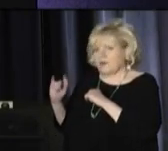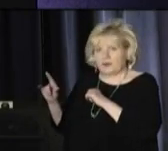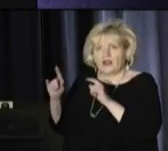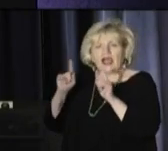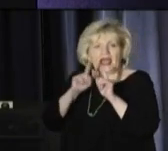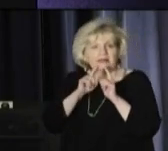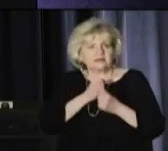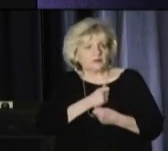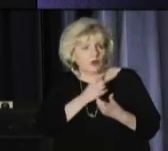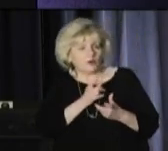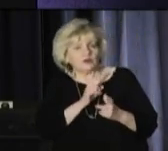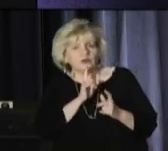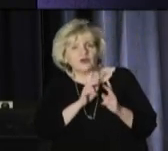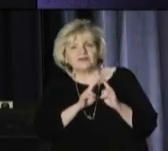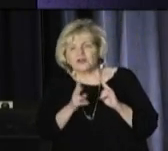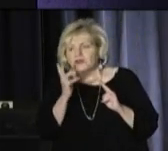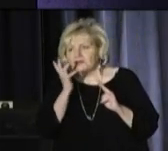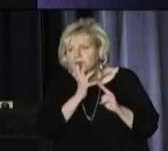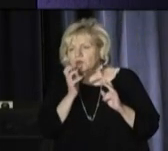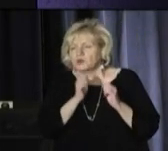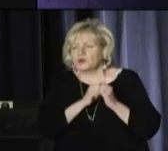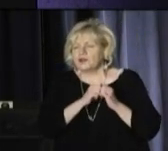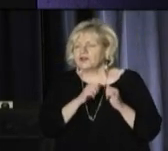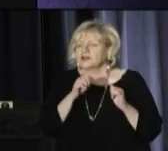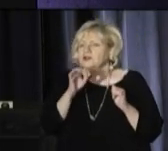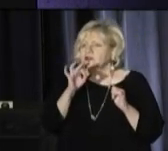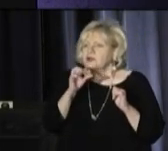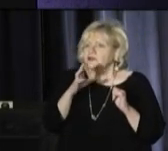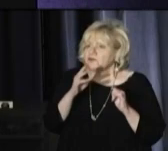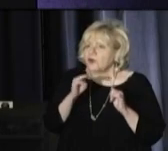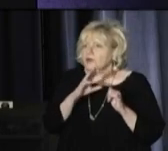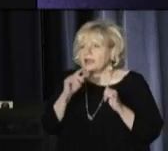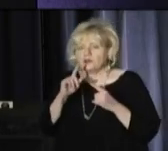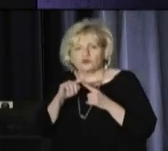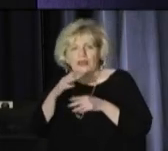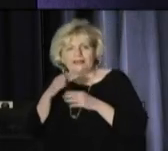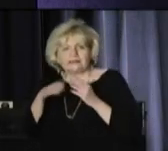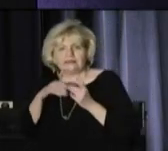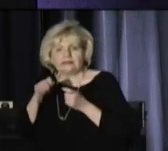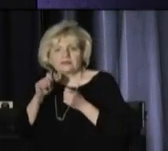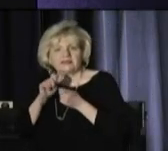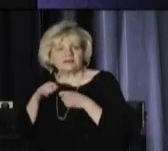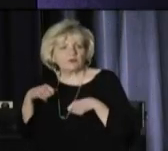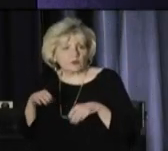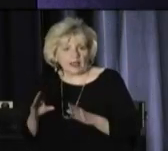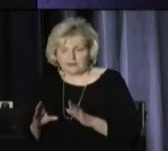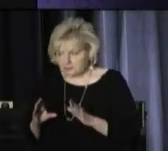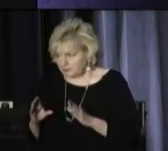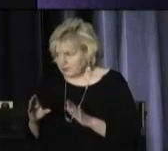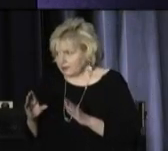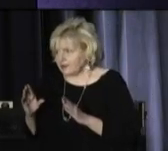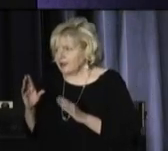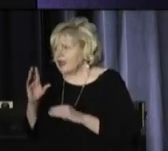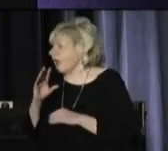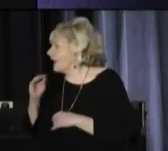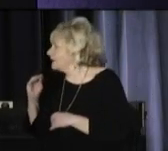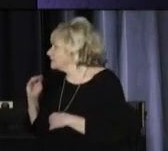form, and that is such a hyper-specific form that has to end in a particular way. You know that I look at Courtney Milan, I look